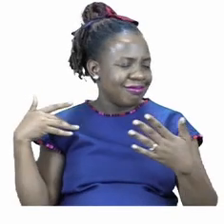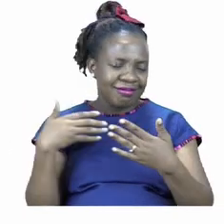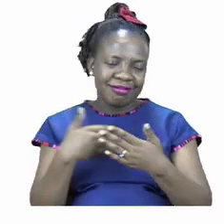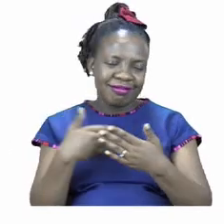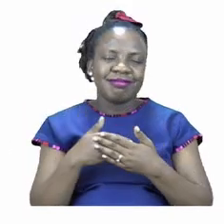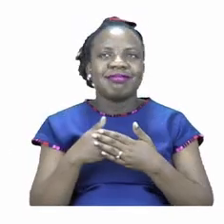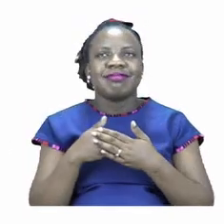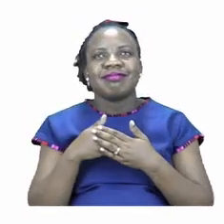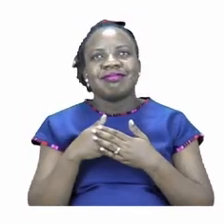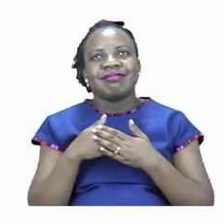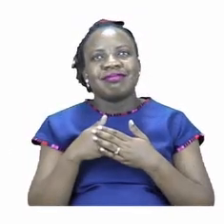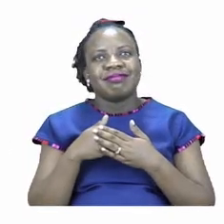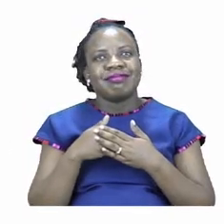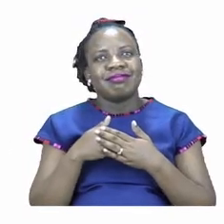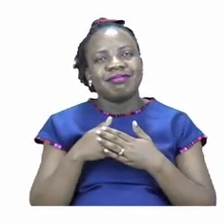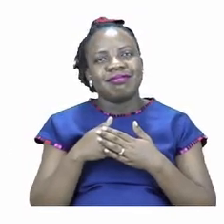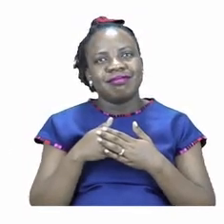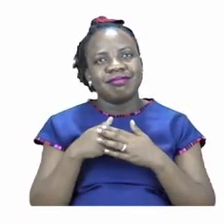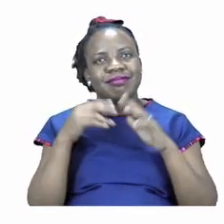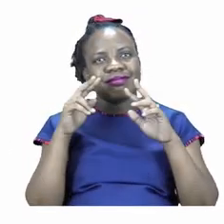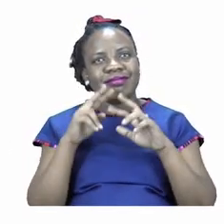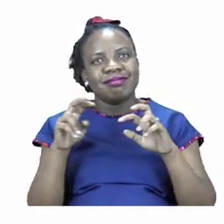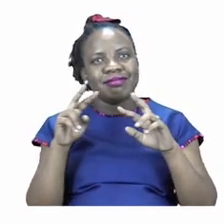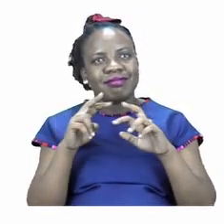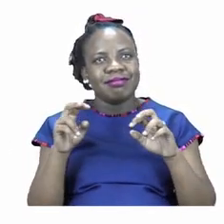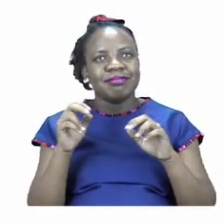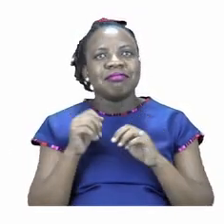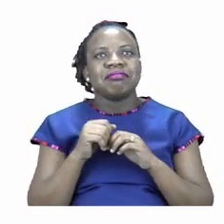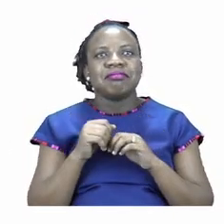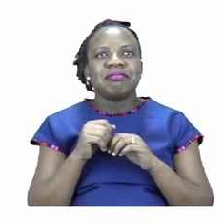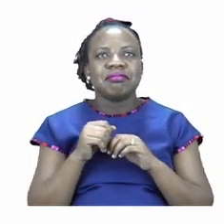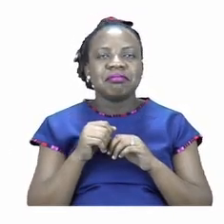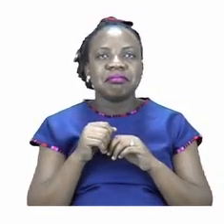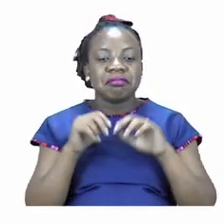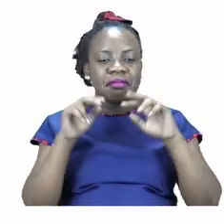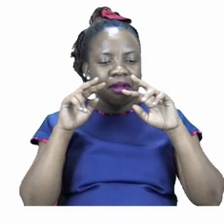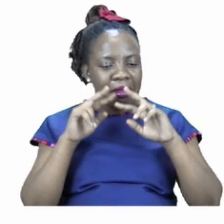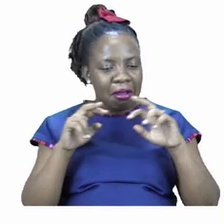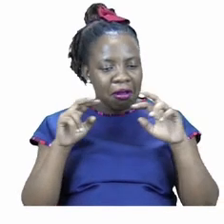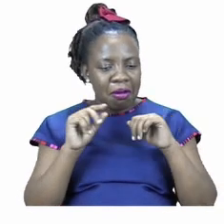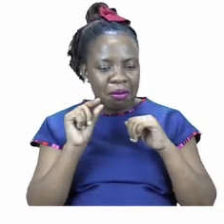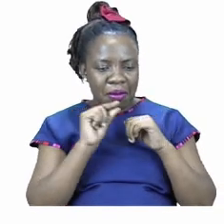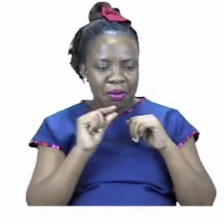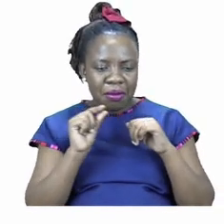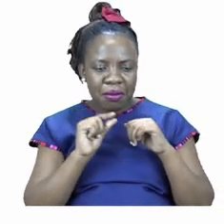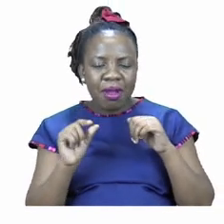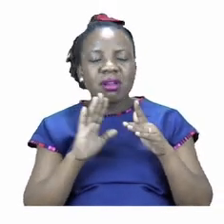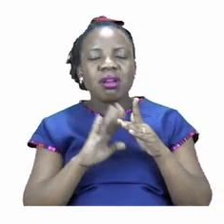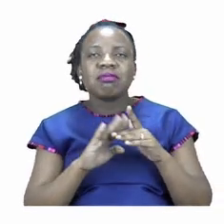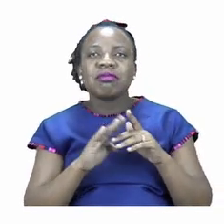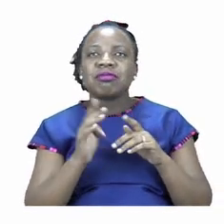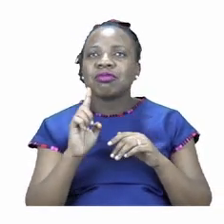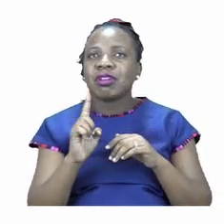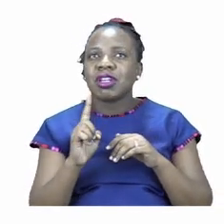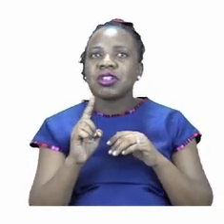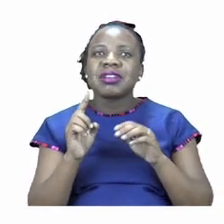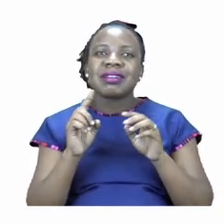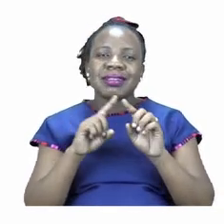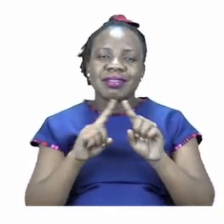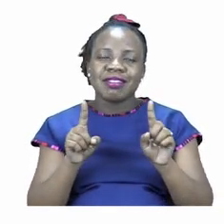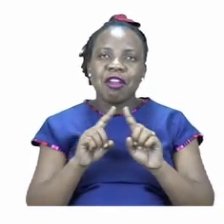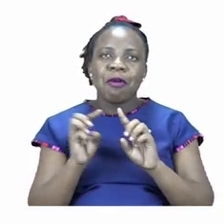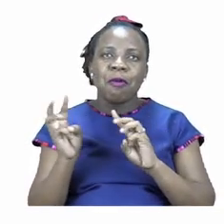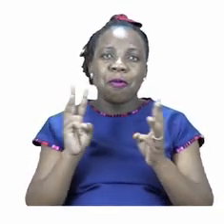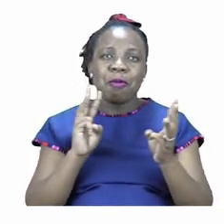a long time. Today, our word search is all about the seasons. We have the words, let's read them